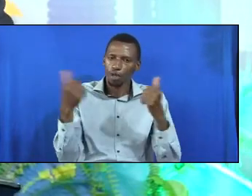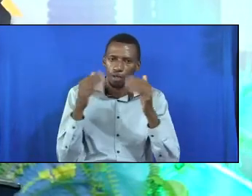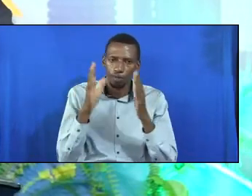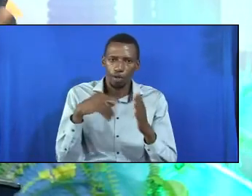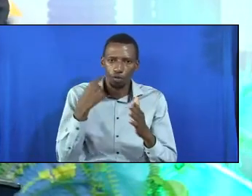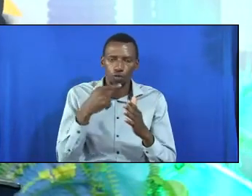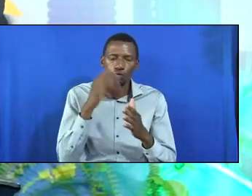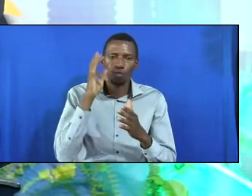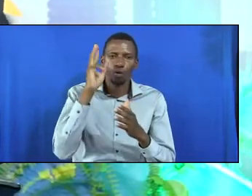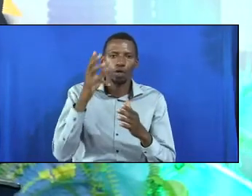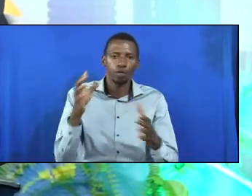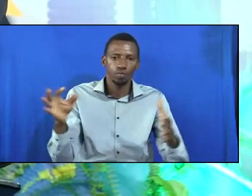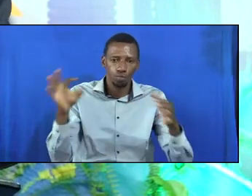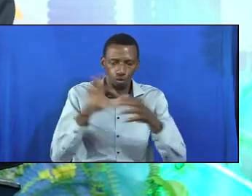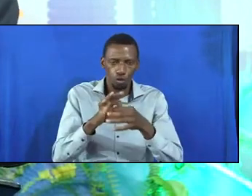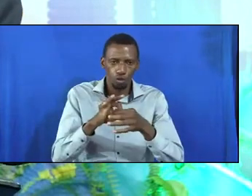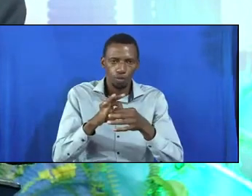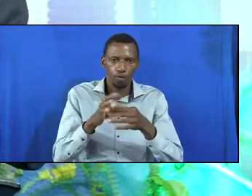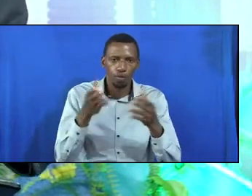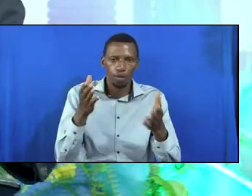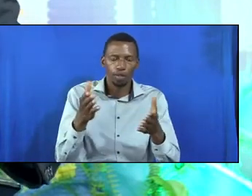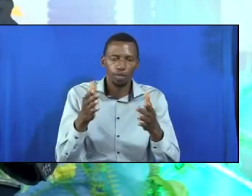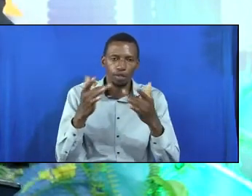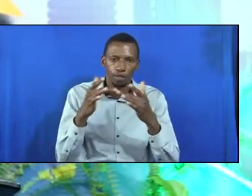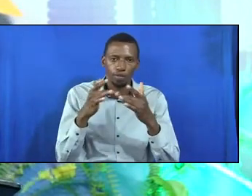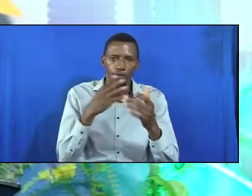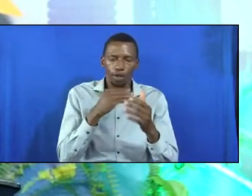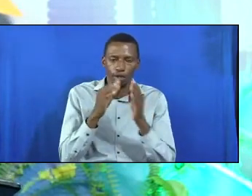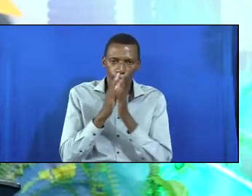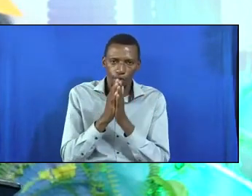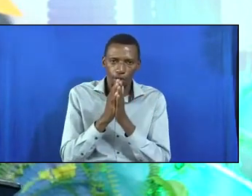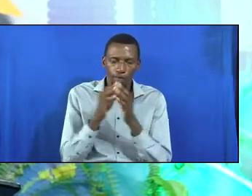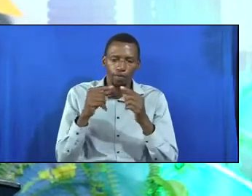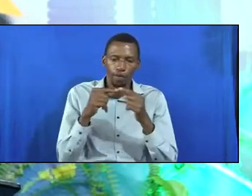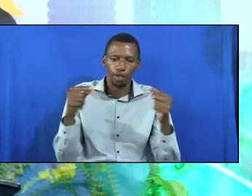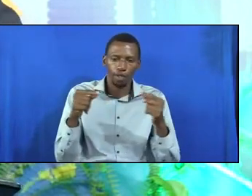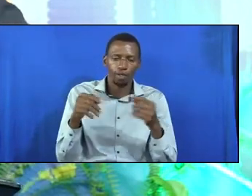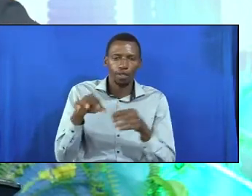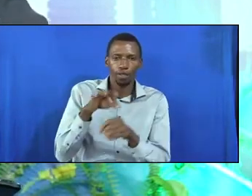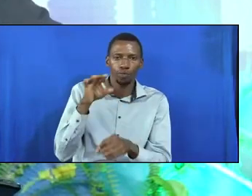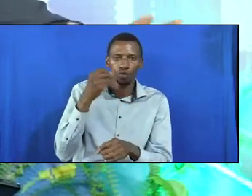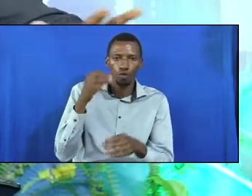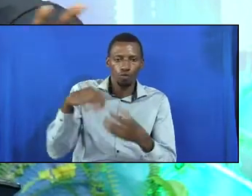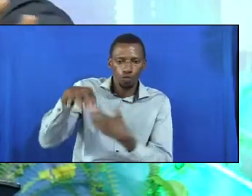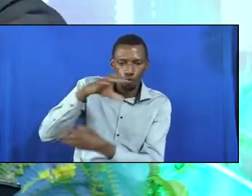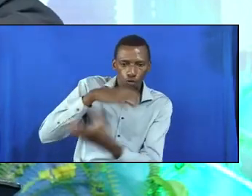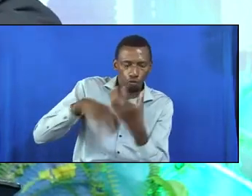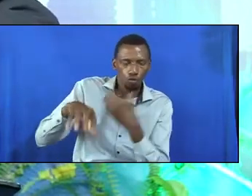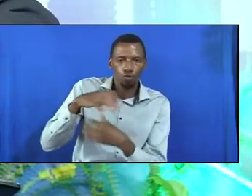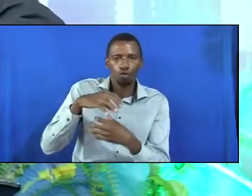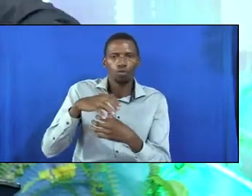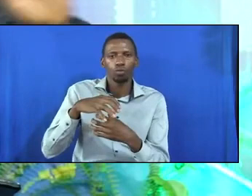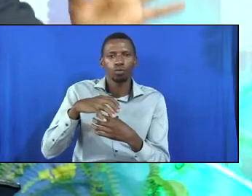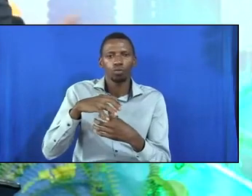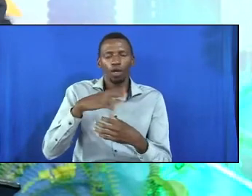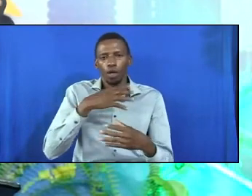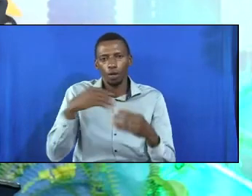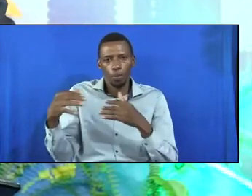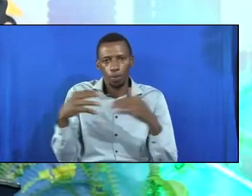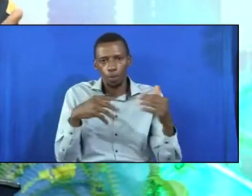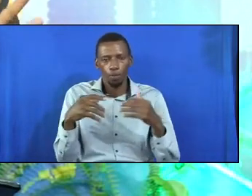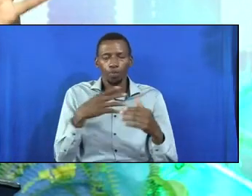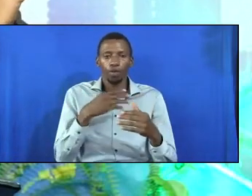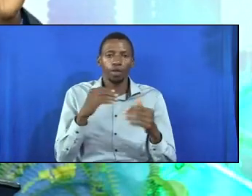channel here, that there will be no obstacles. And I pray against the spirit of confusion and disorder, and that God may break all the chains